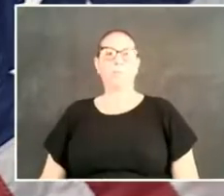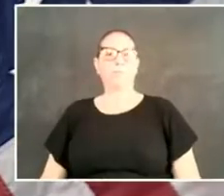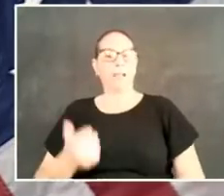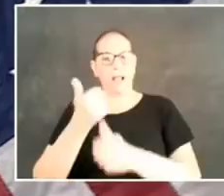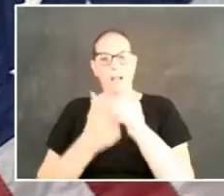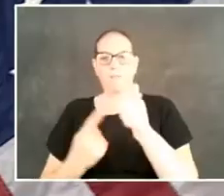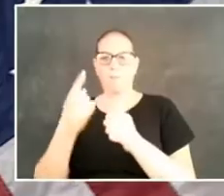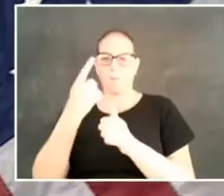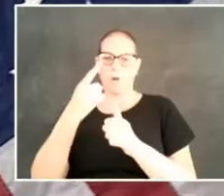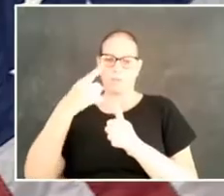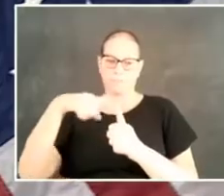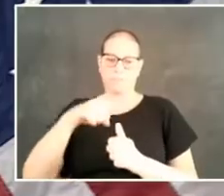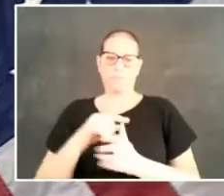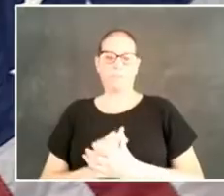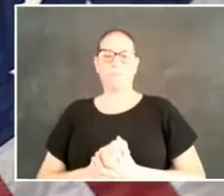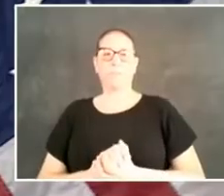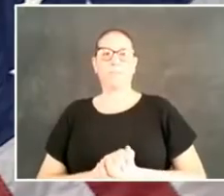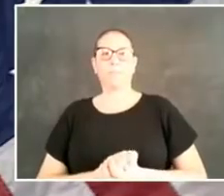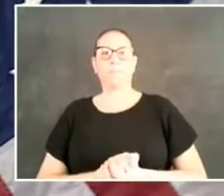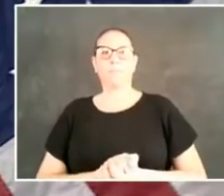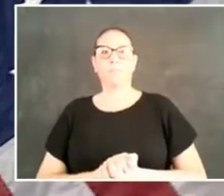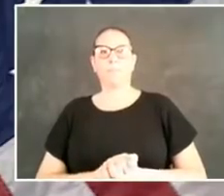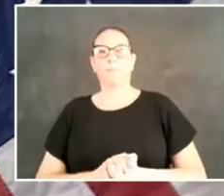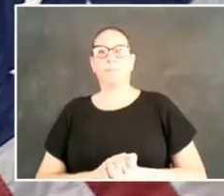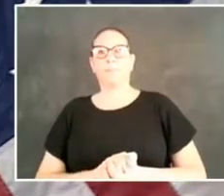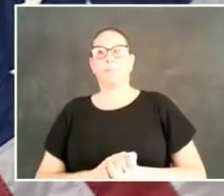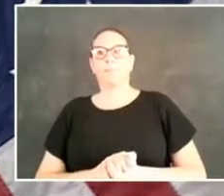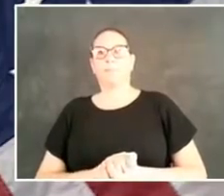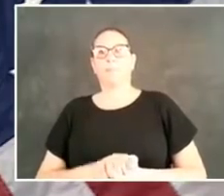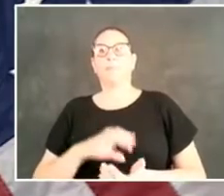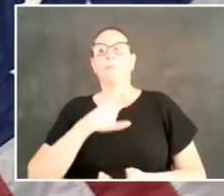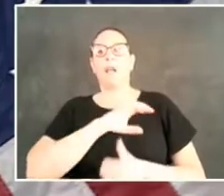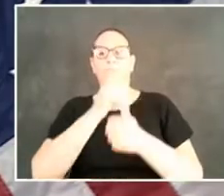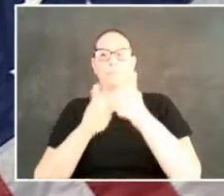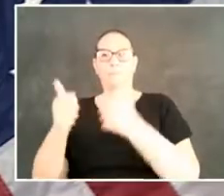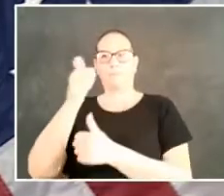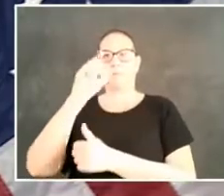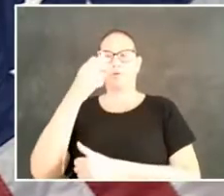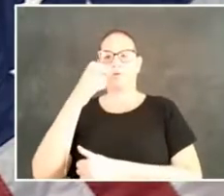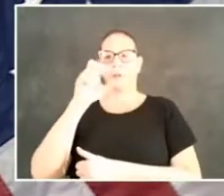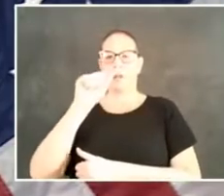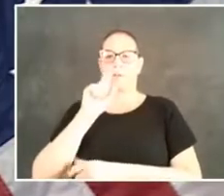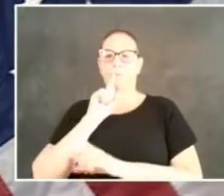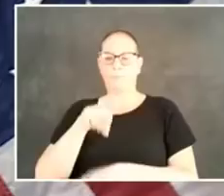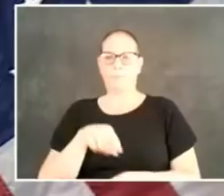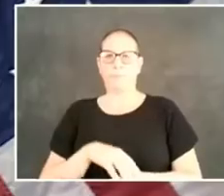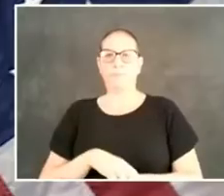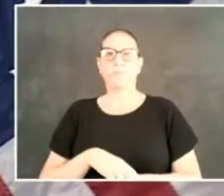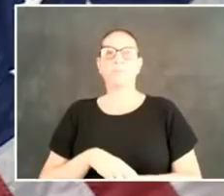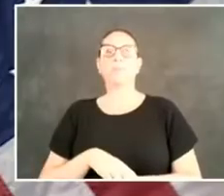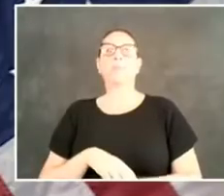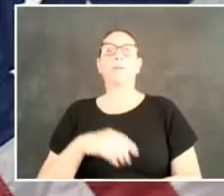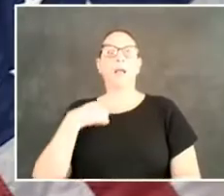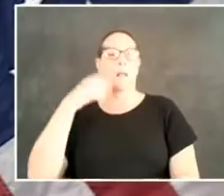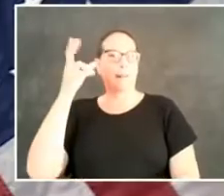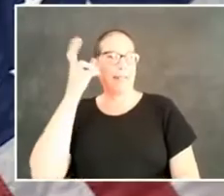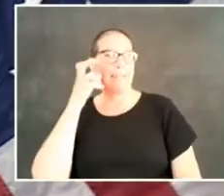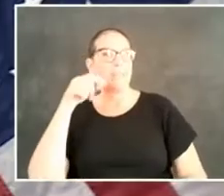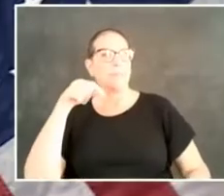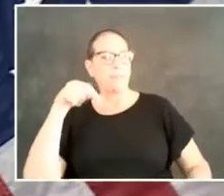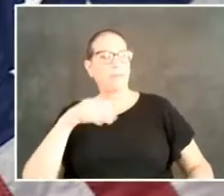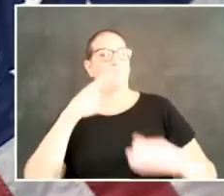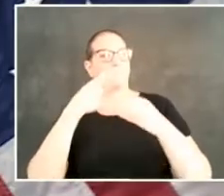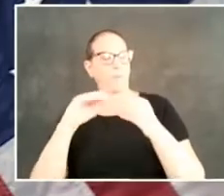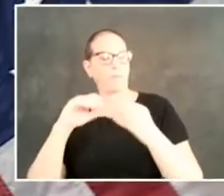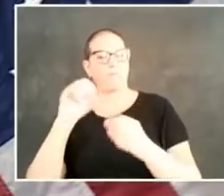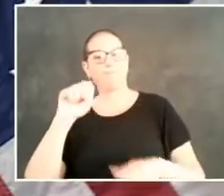Yeah, as I'm listening to the conversation, I'm reminded of, to thank the officers that are out there every day doing this work.